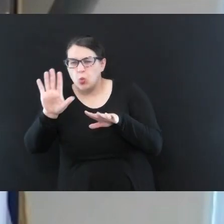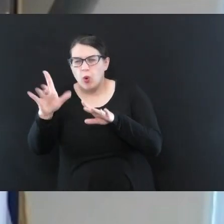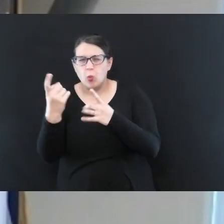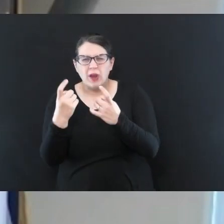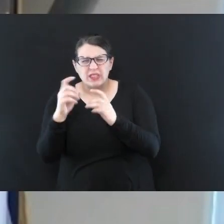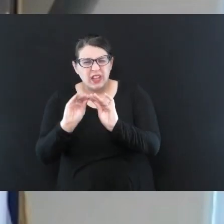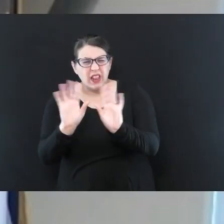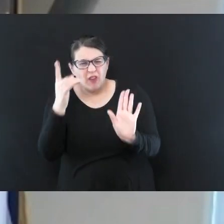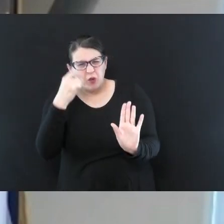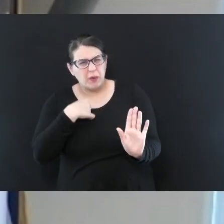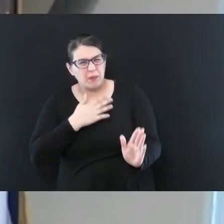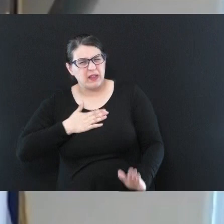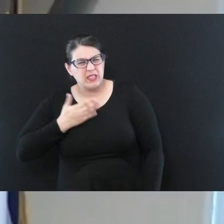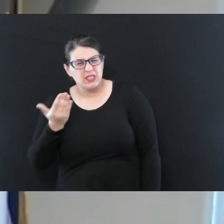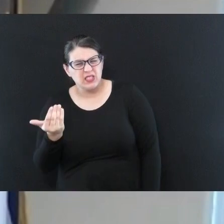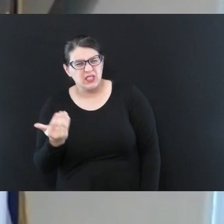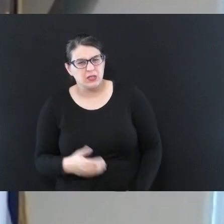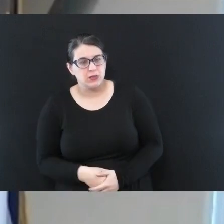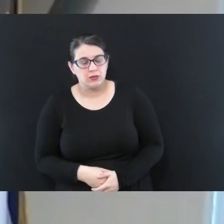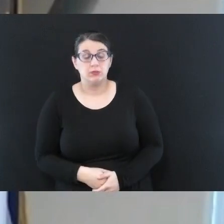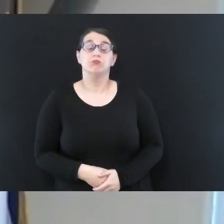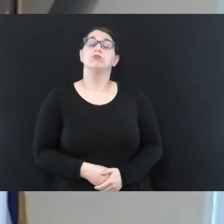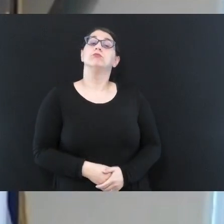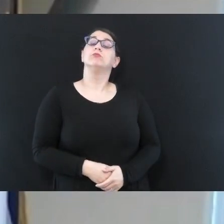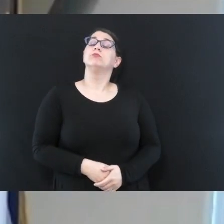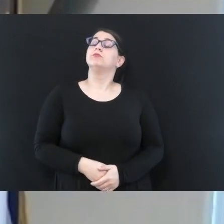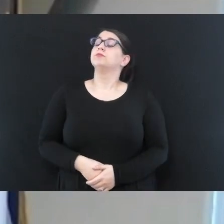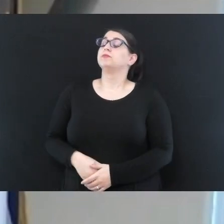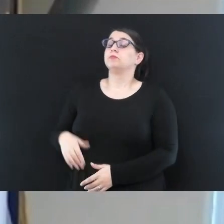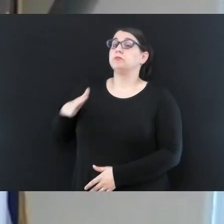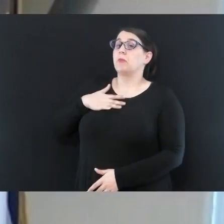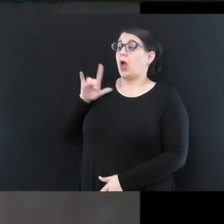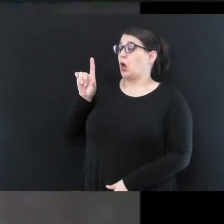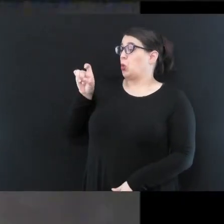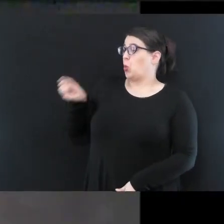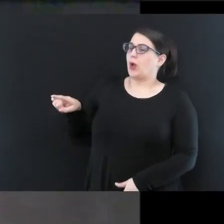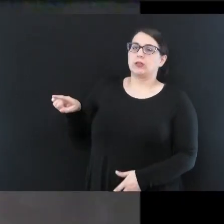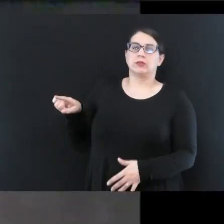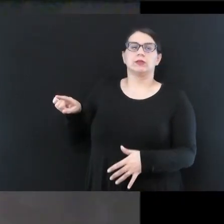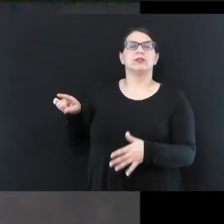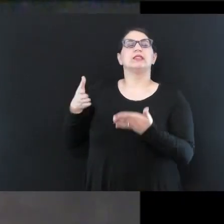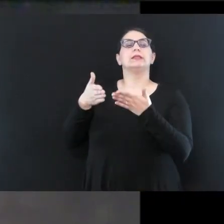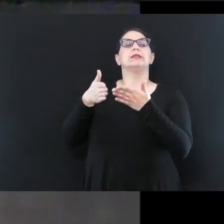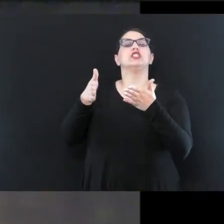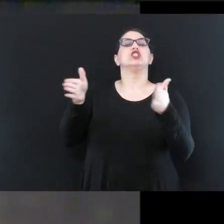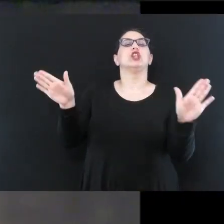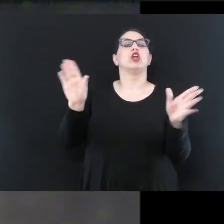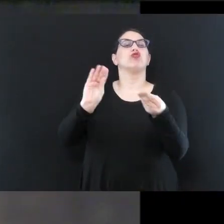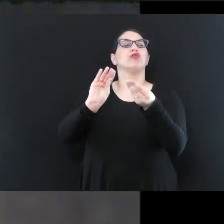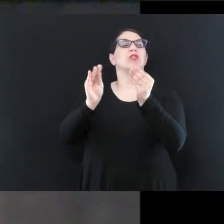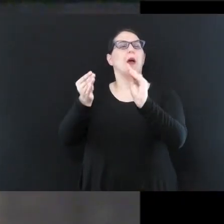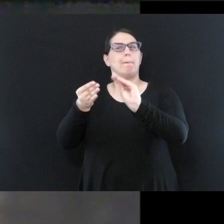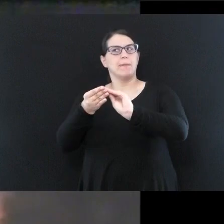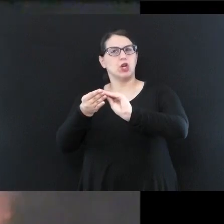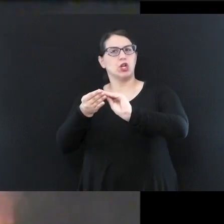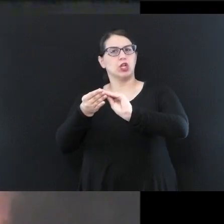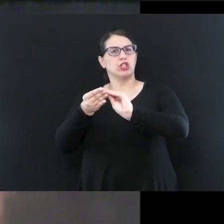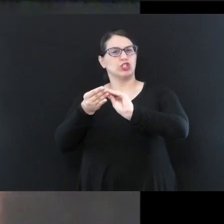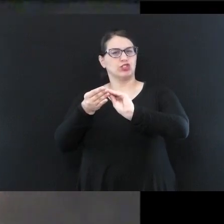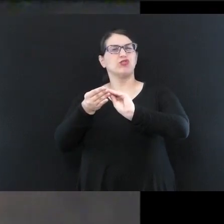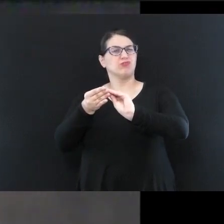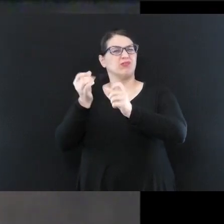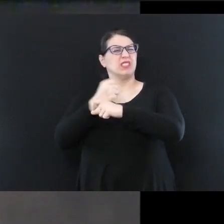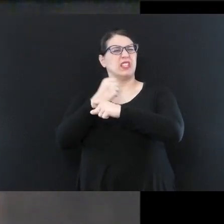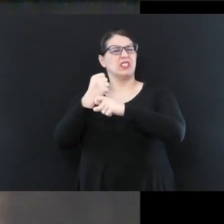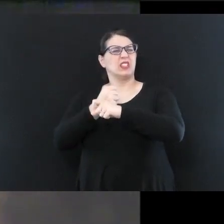for me, please, Paul? My question would be maybe in general numbers to kind of put it in something that you can answer. How